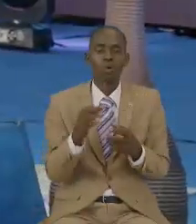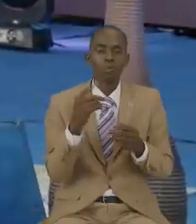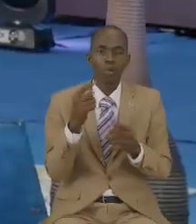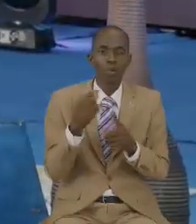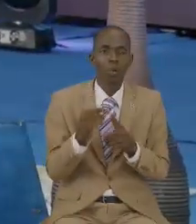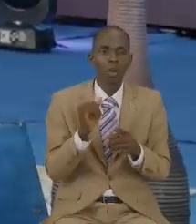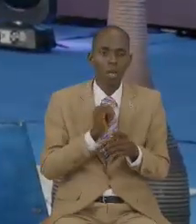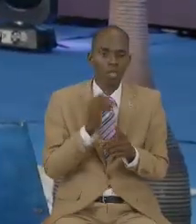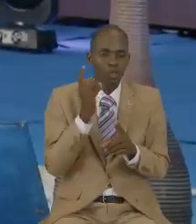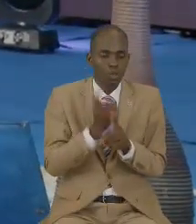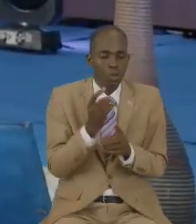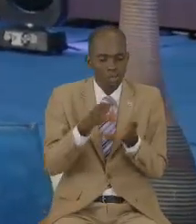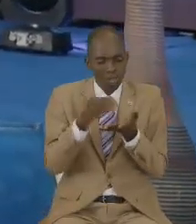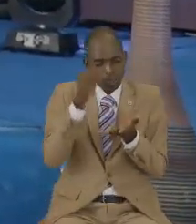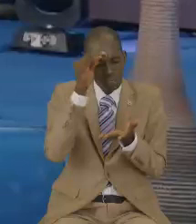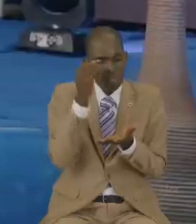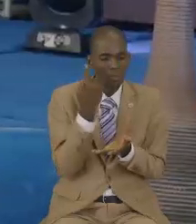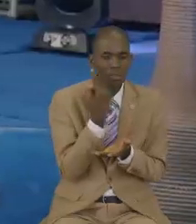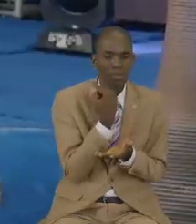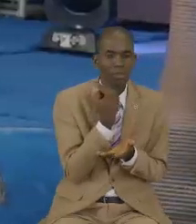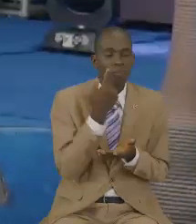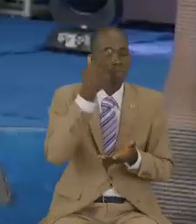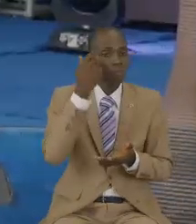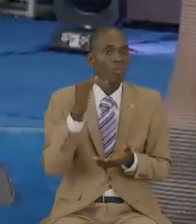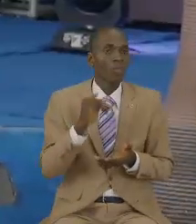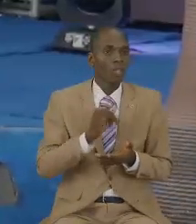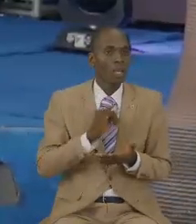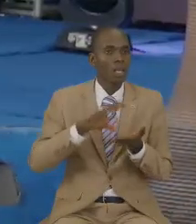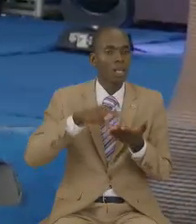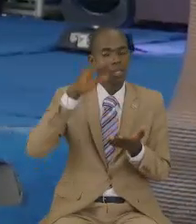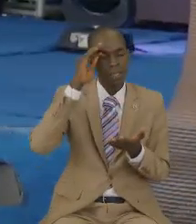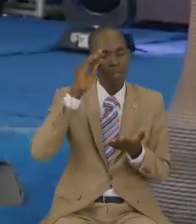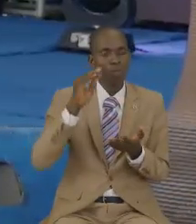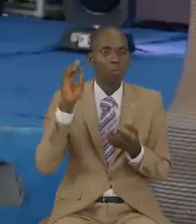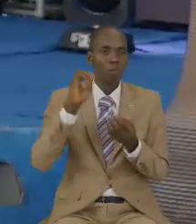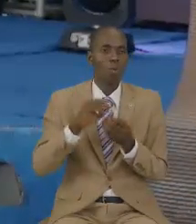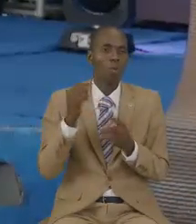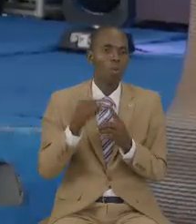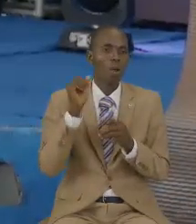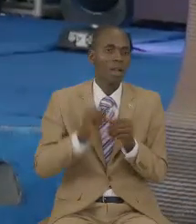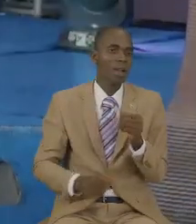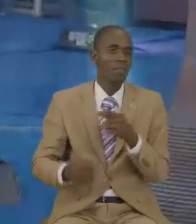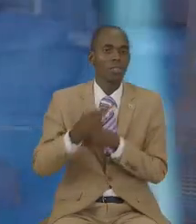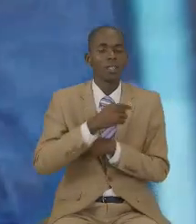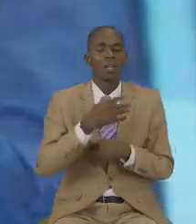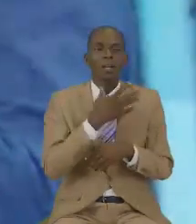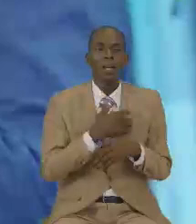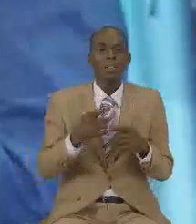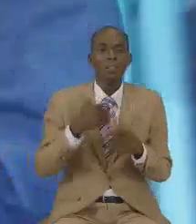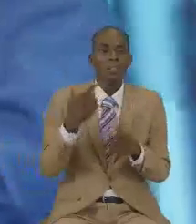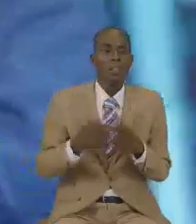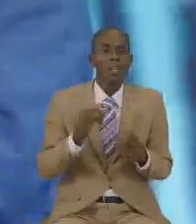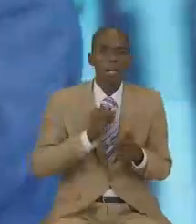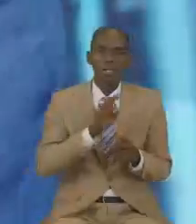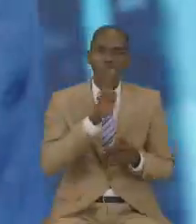just recently, because I learn more words every day, and then I use